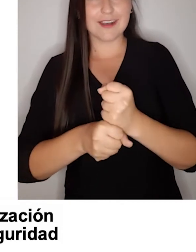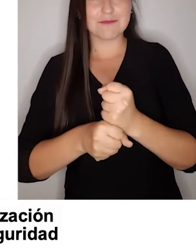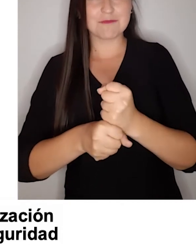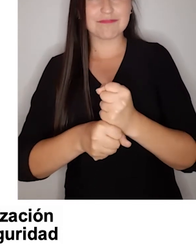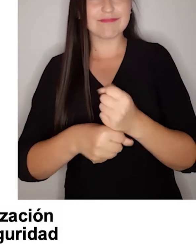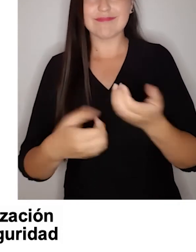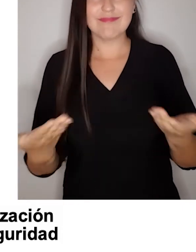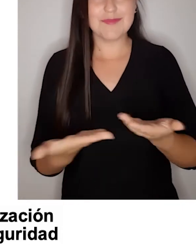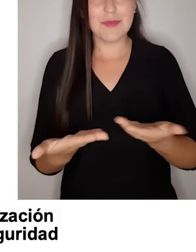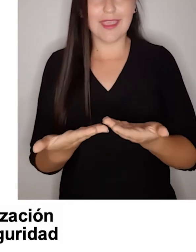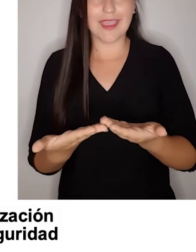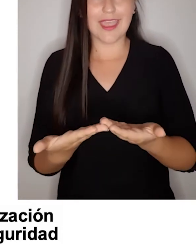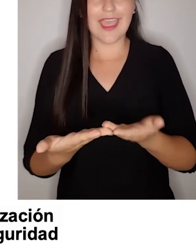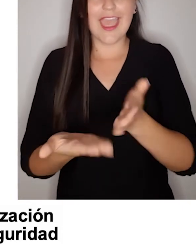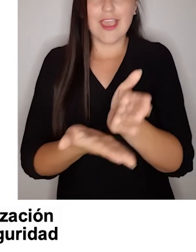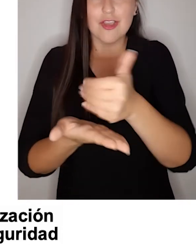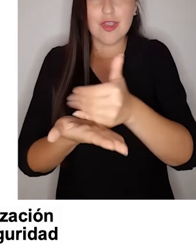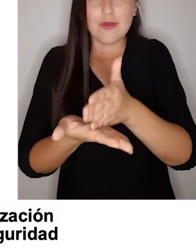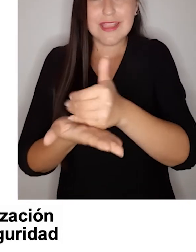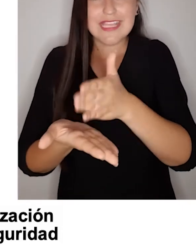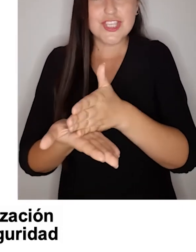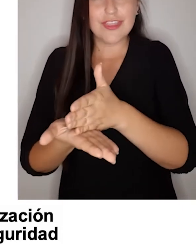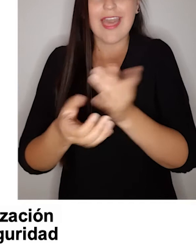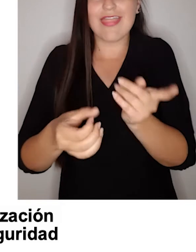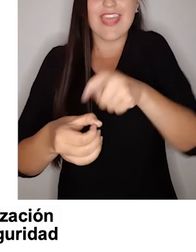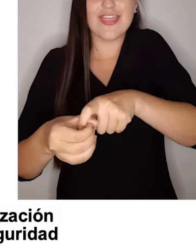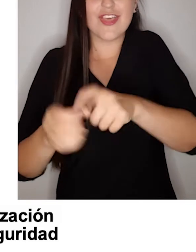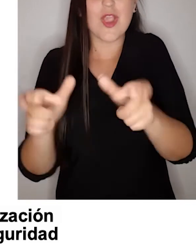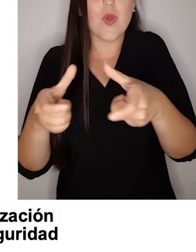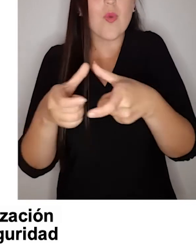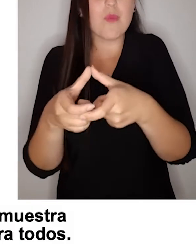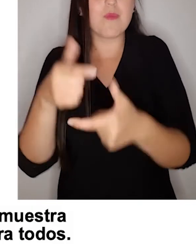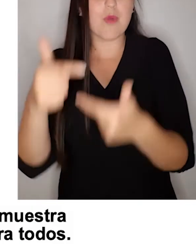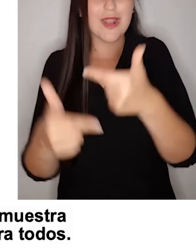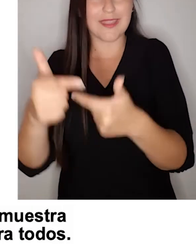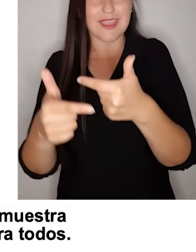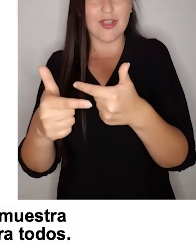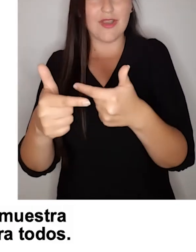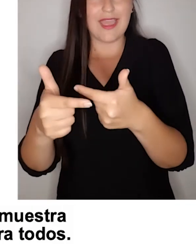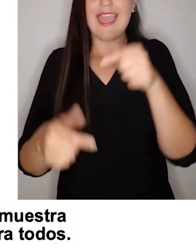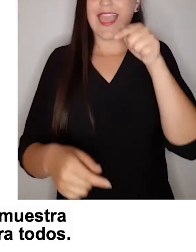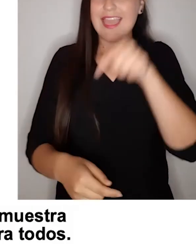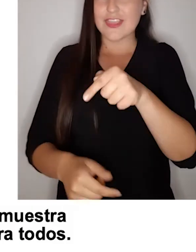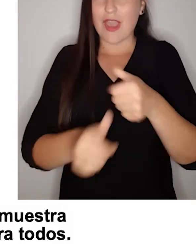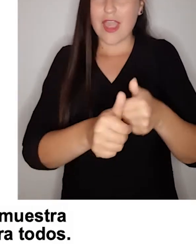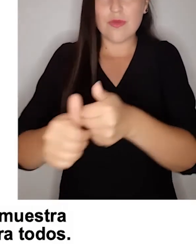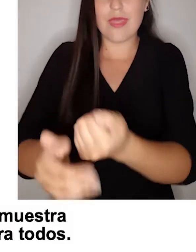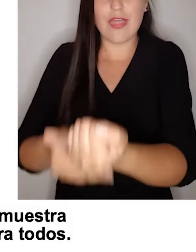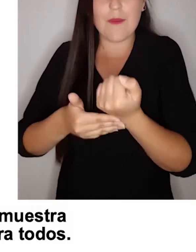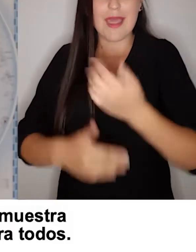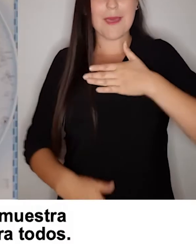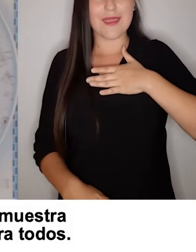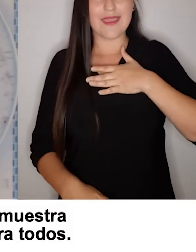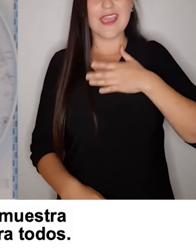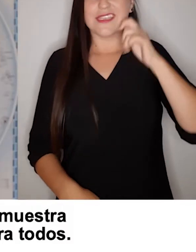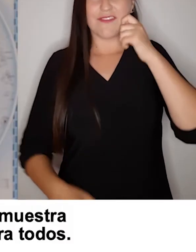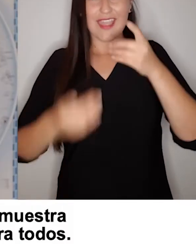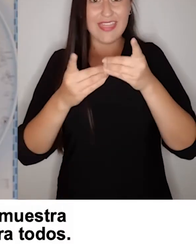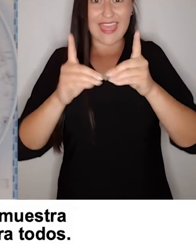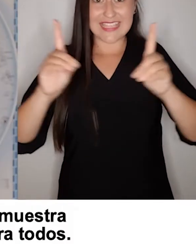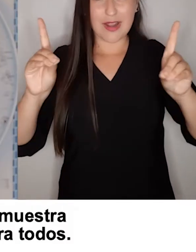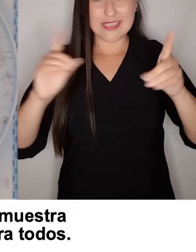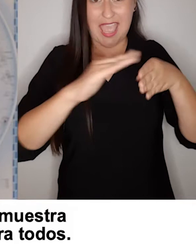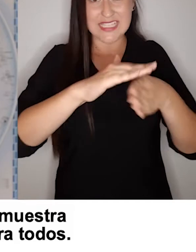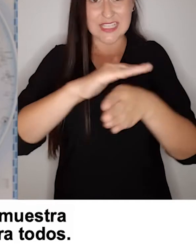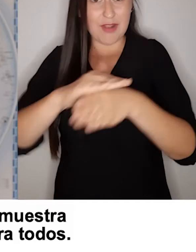through the party organization. That is a safety analysis I have conducted to myself," she said.